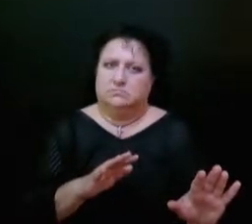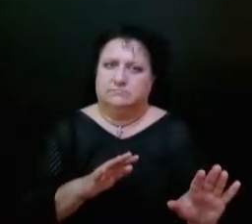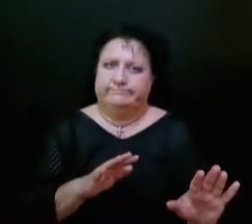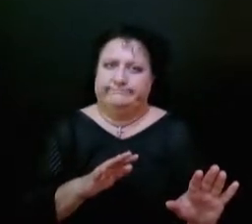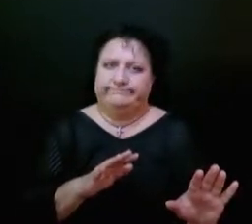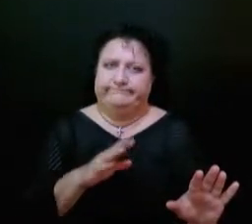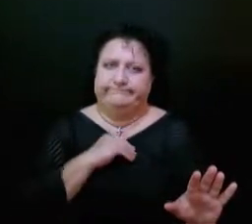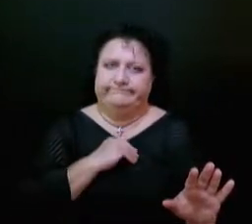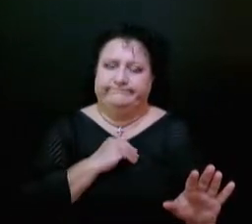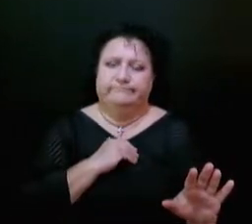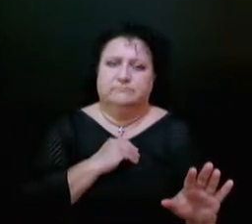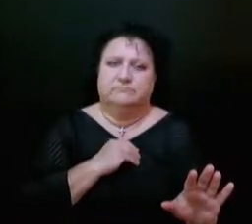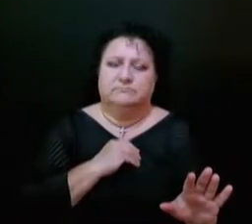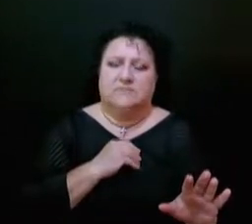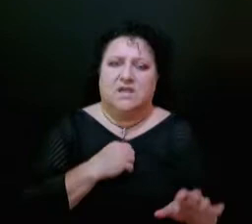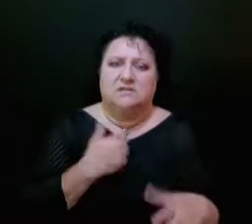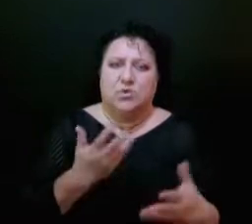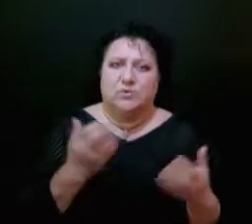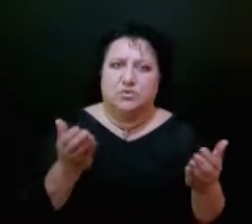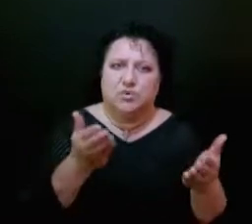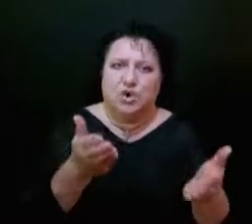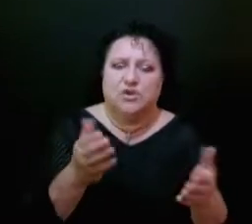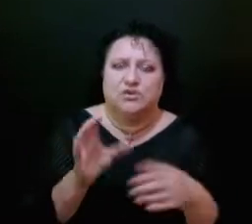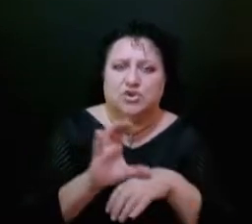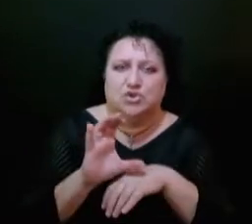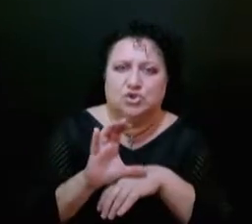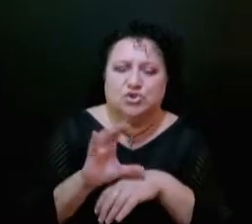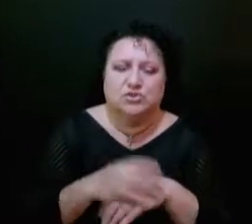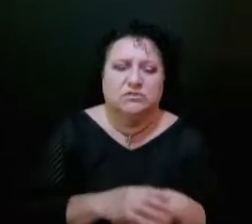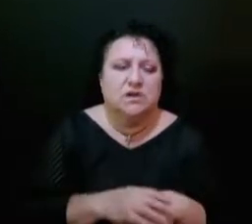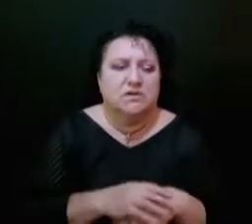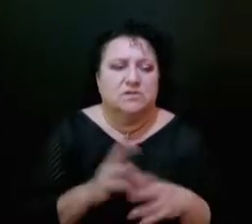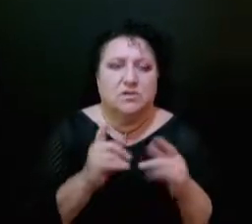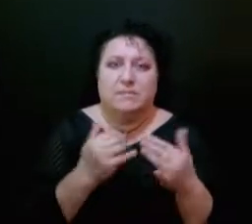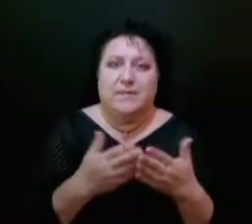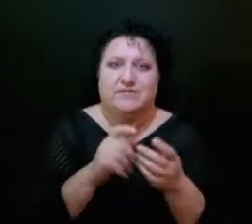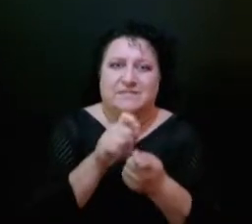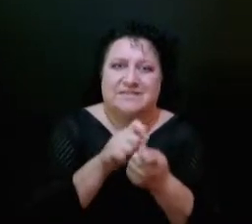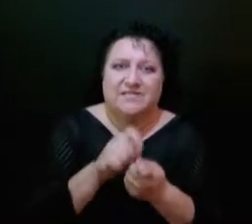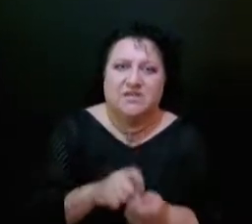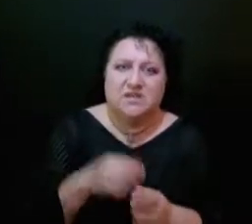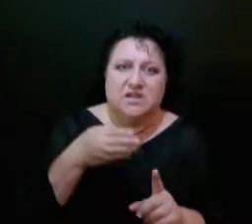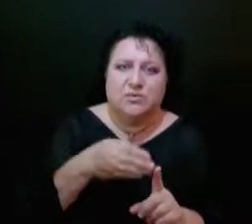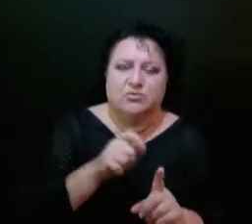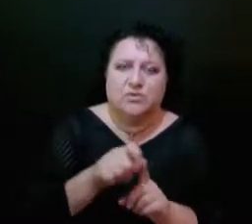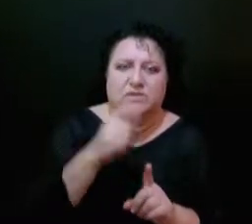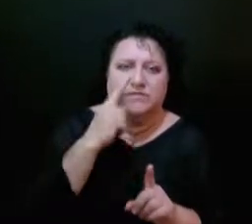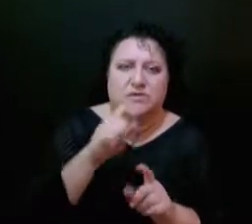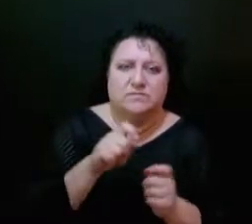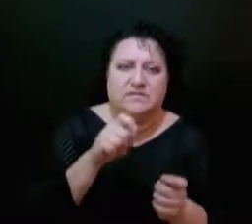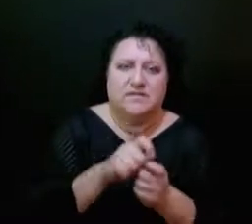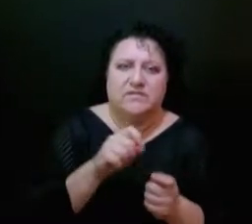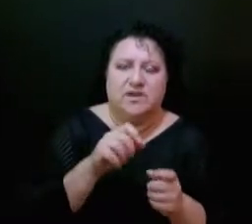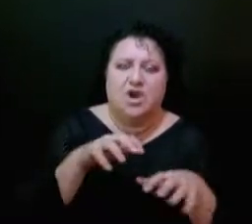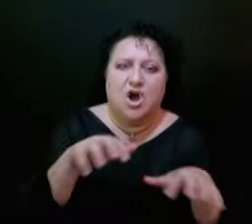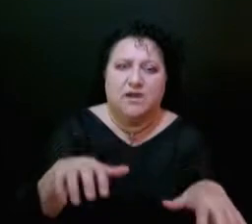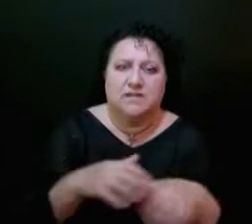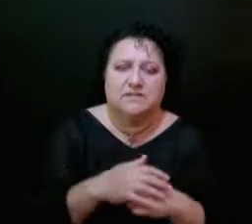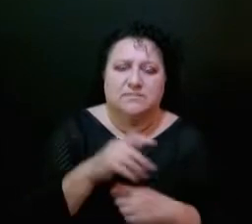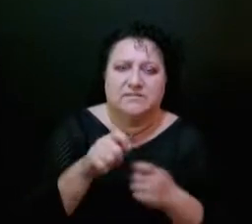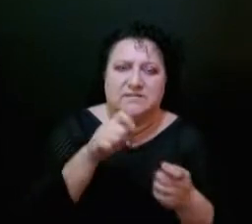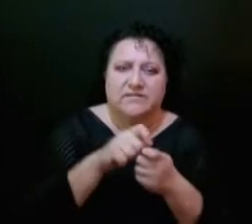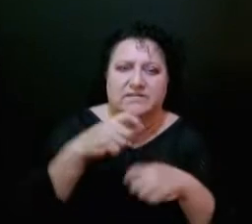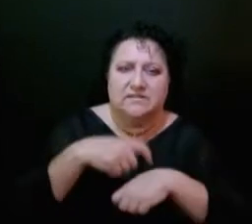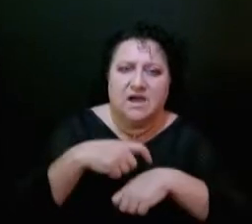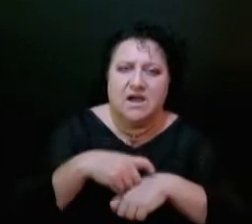the church. And I always say that the Bible specifically is written for a particular audience at a particular time